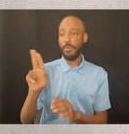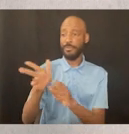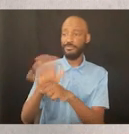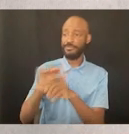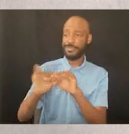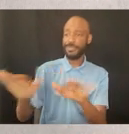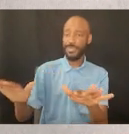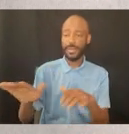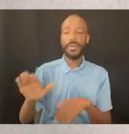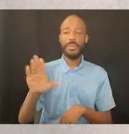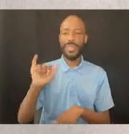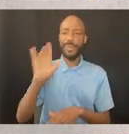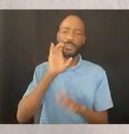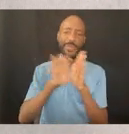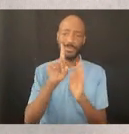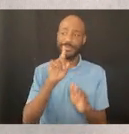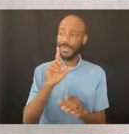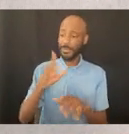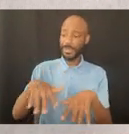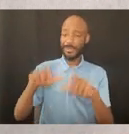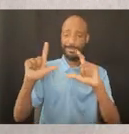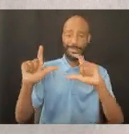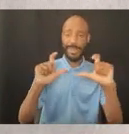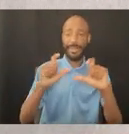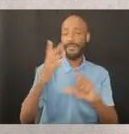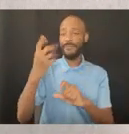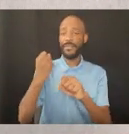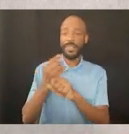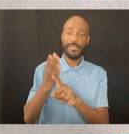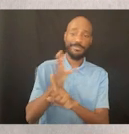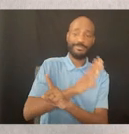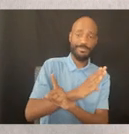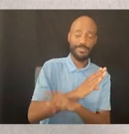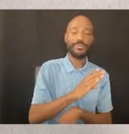image was actually taken 5 years earlier during the Balkan War and shows